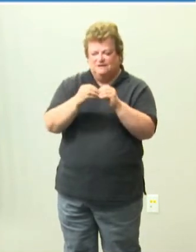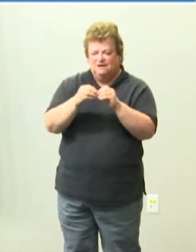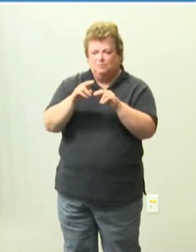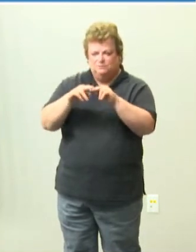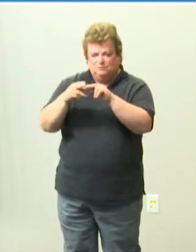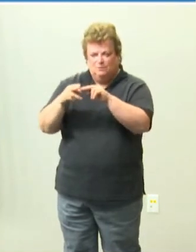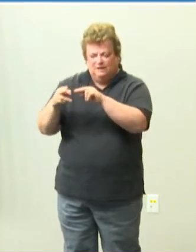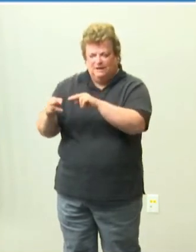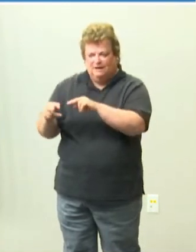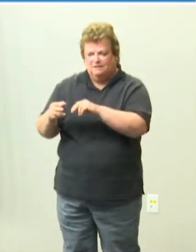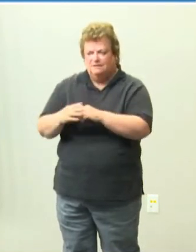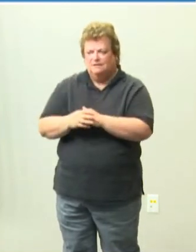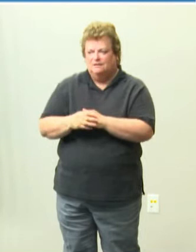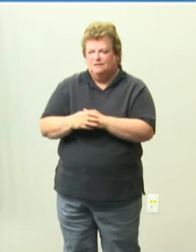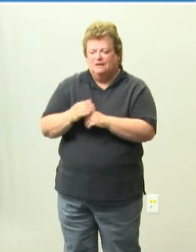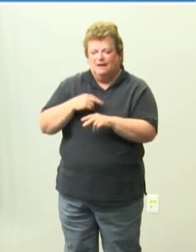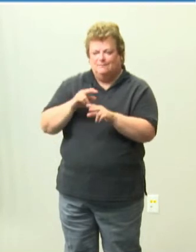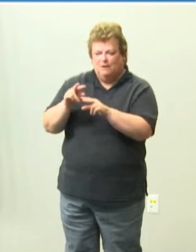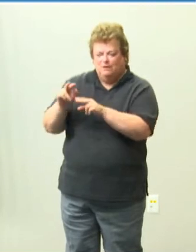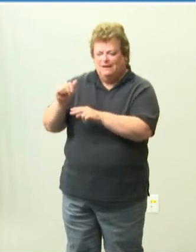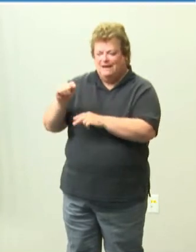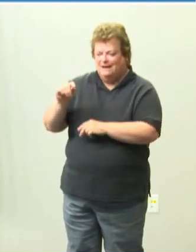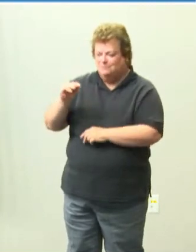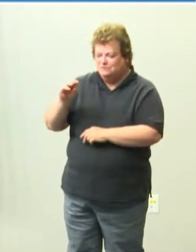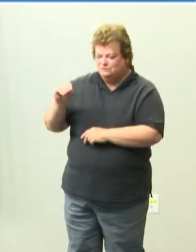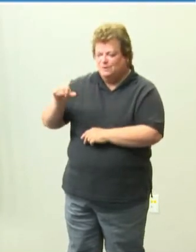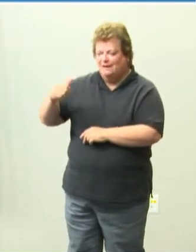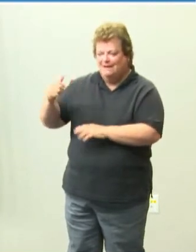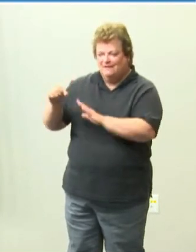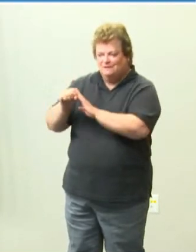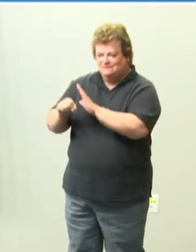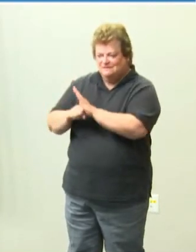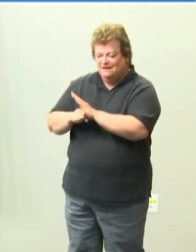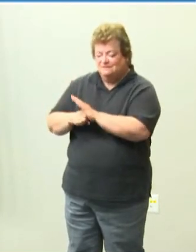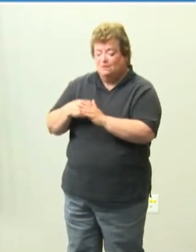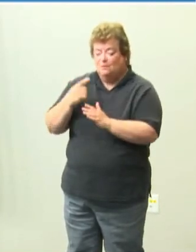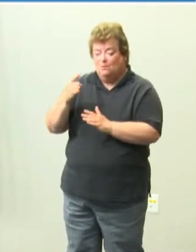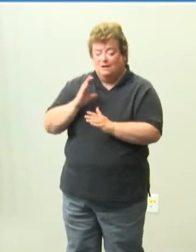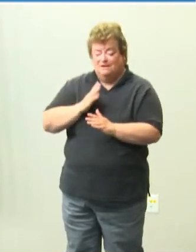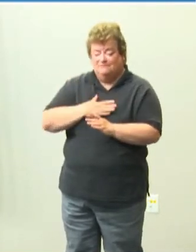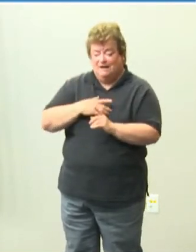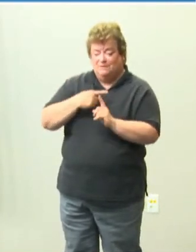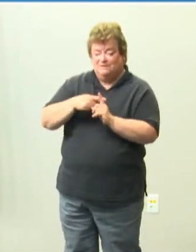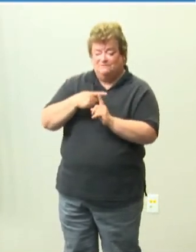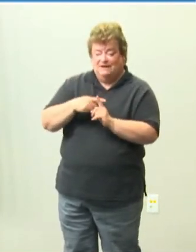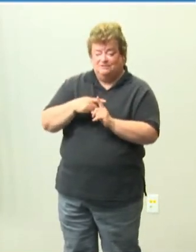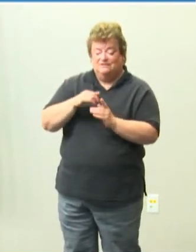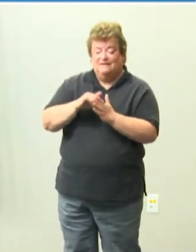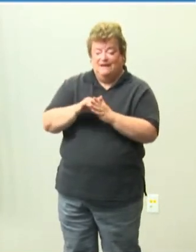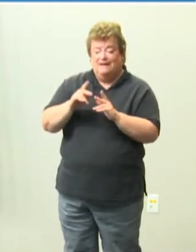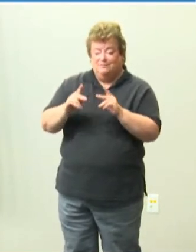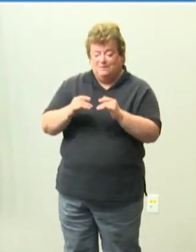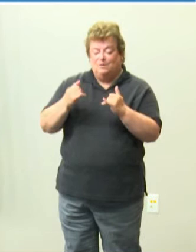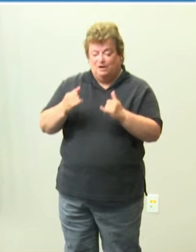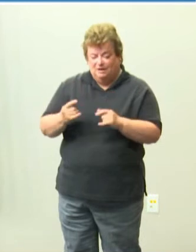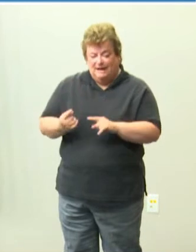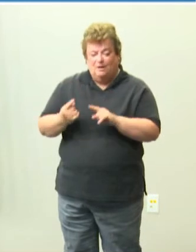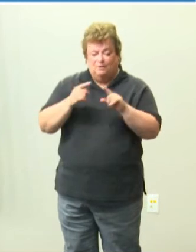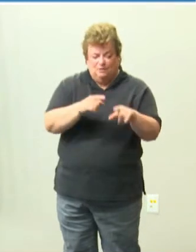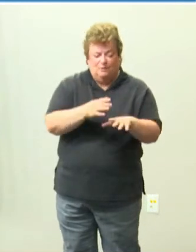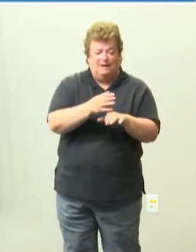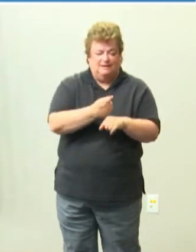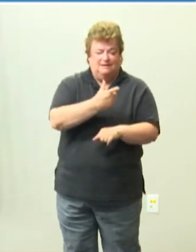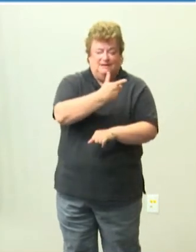right, looking at Missouri and some other places. And one thing we have an advantage of, people are getting in and getting vaccinated, those that